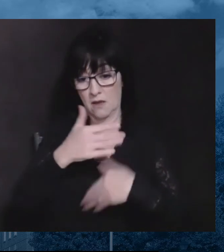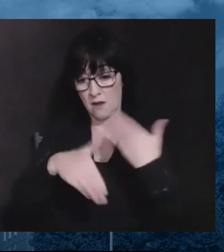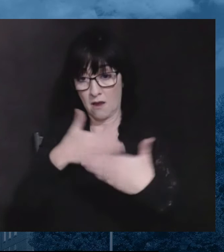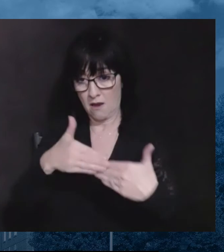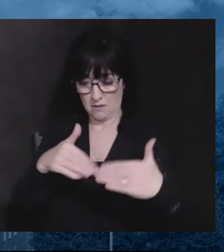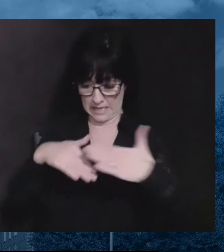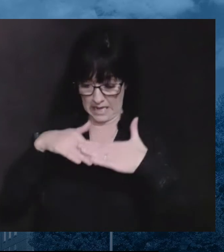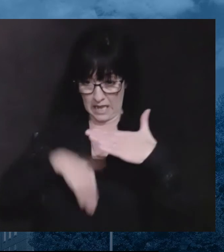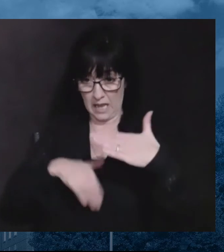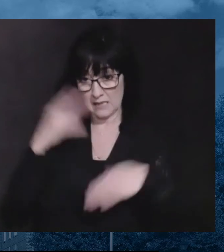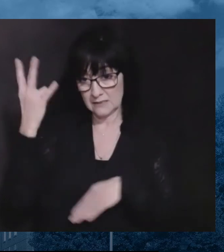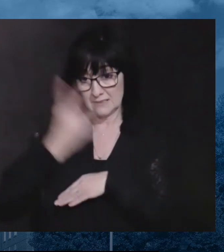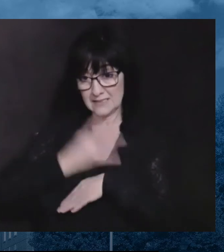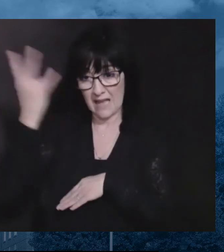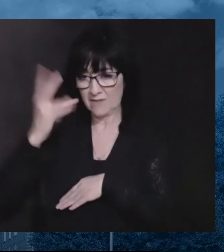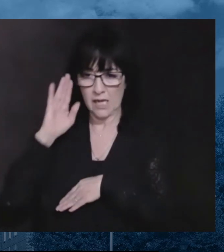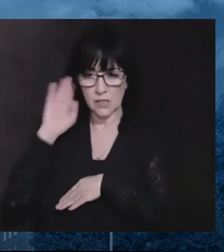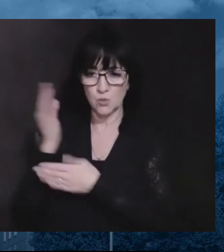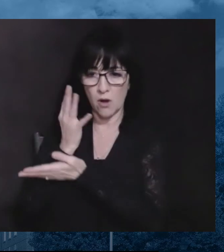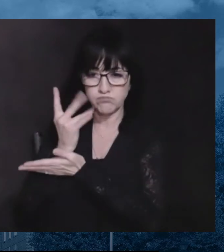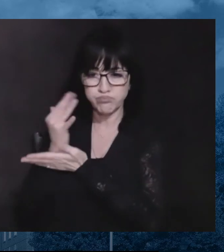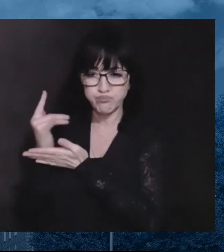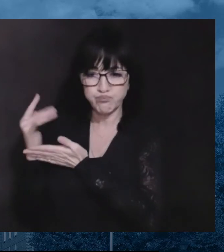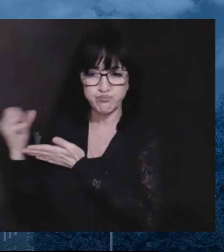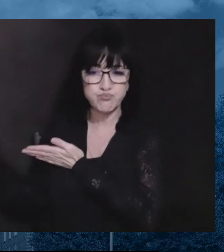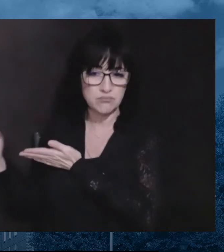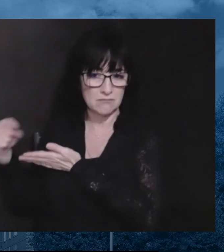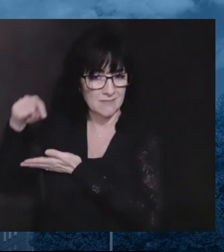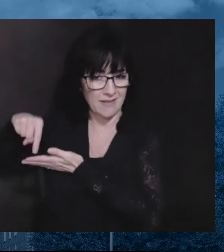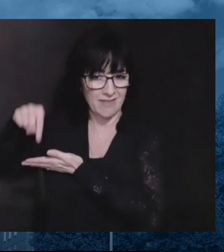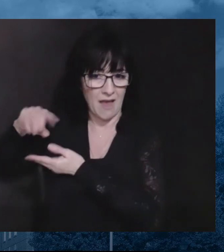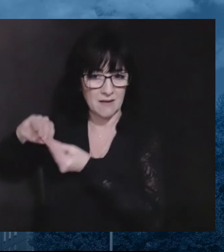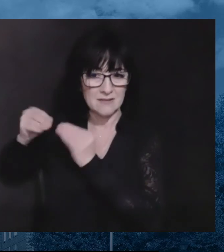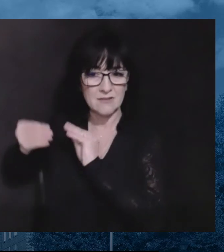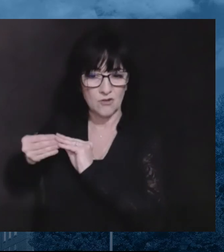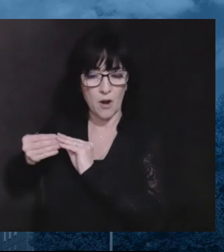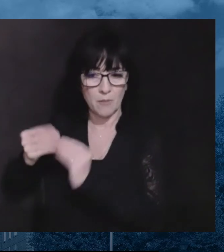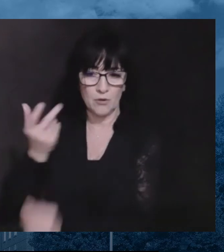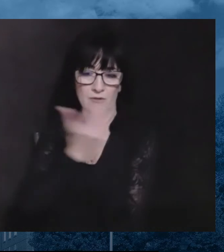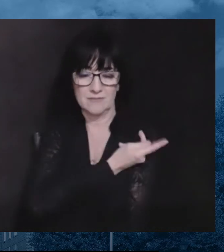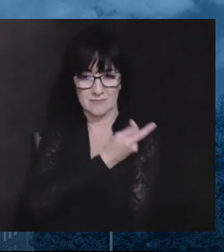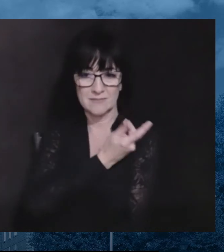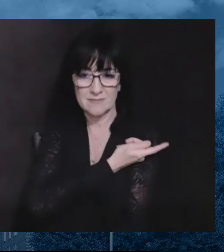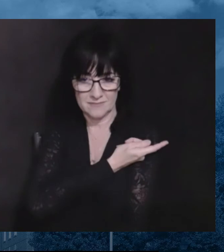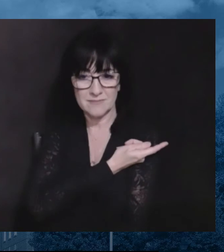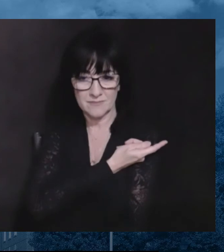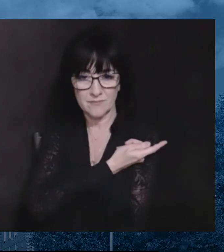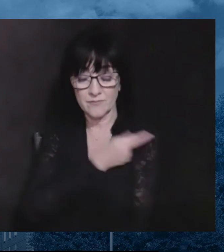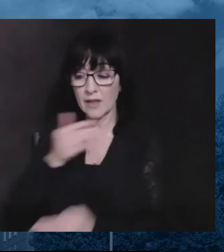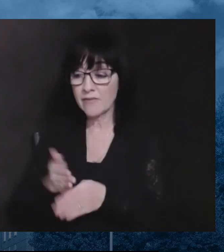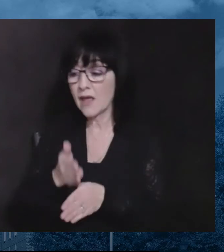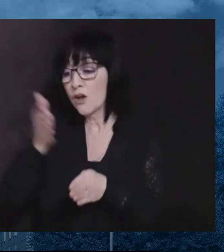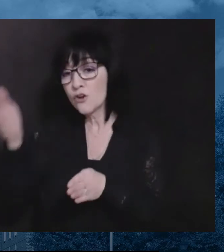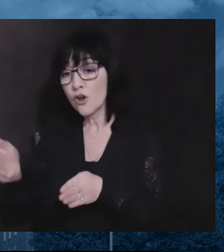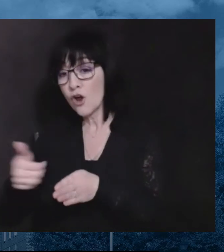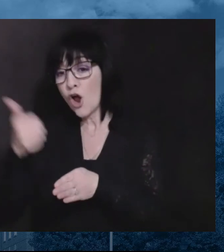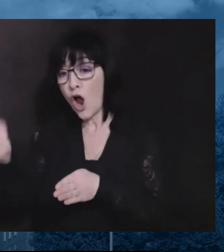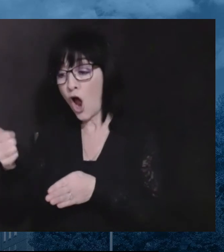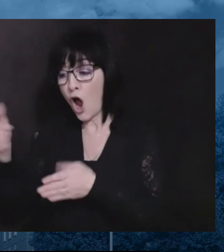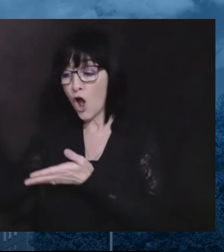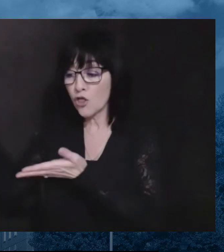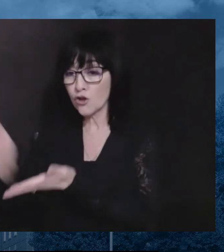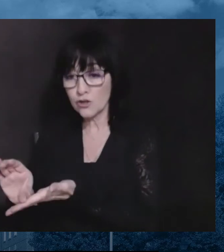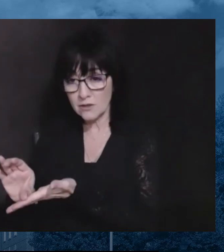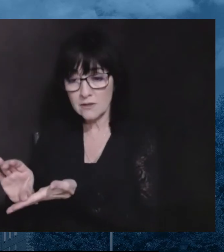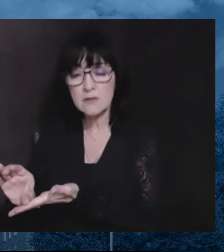days with those events. Additionally, the remainder of that is allocated to newly